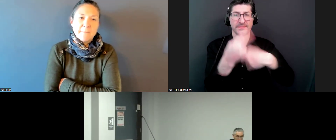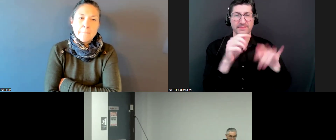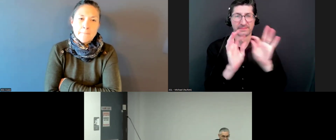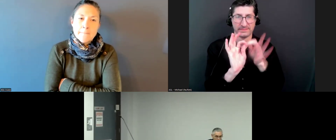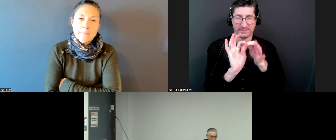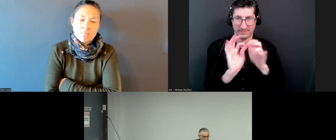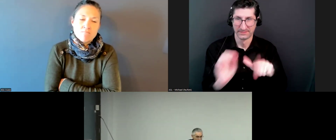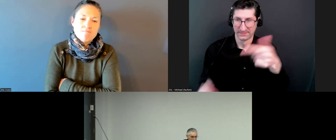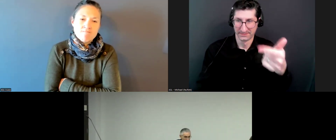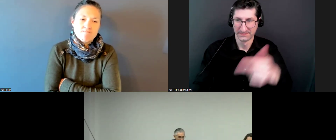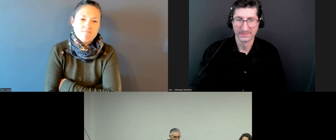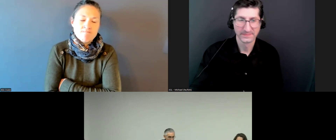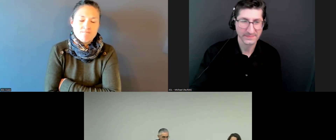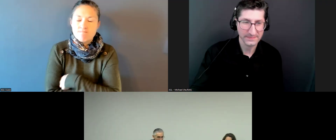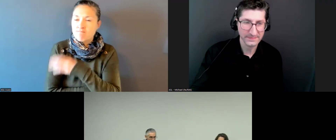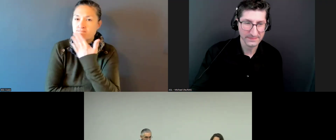Thank you.